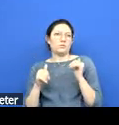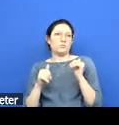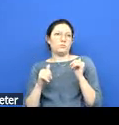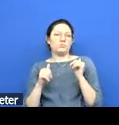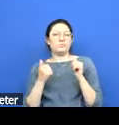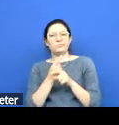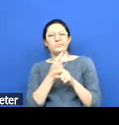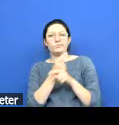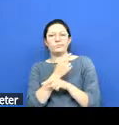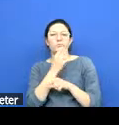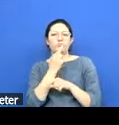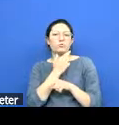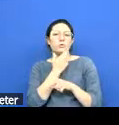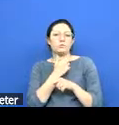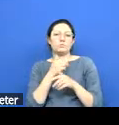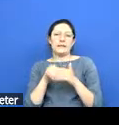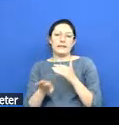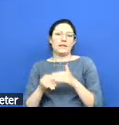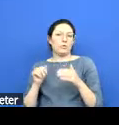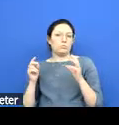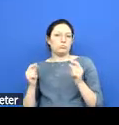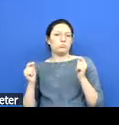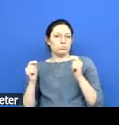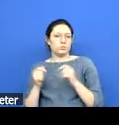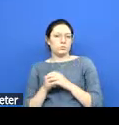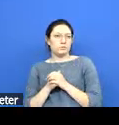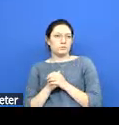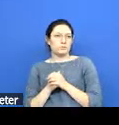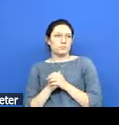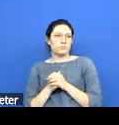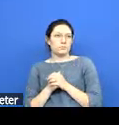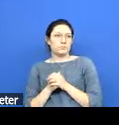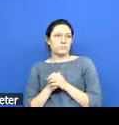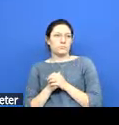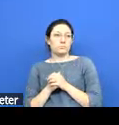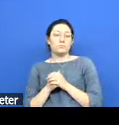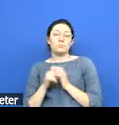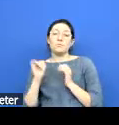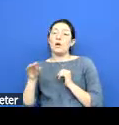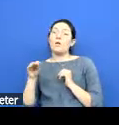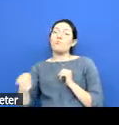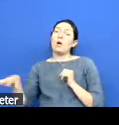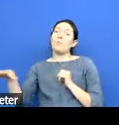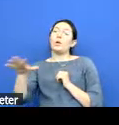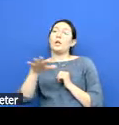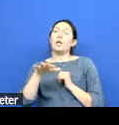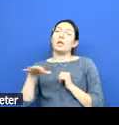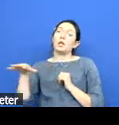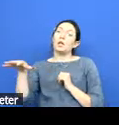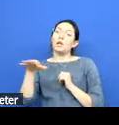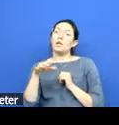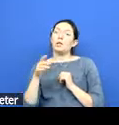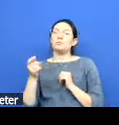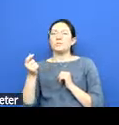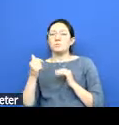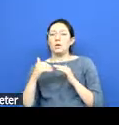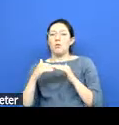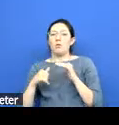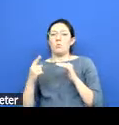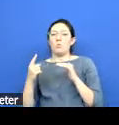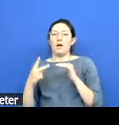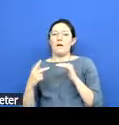quicker in and out, if you will. The property that we're talking about is a little under a half